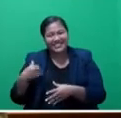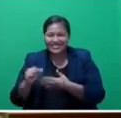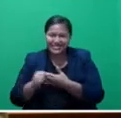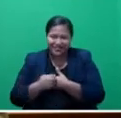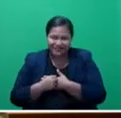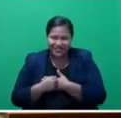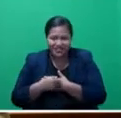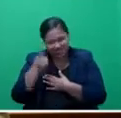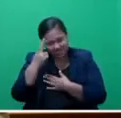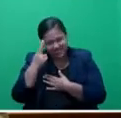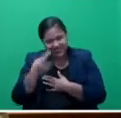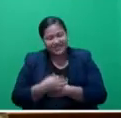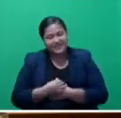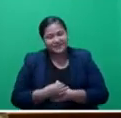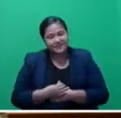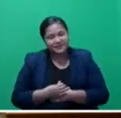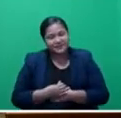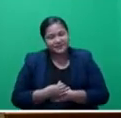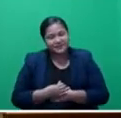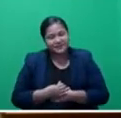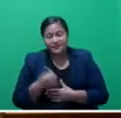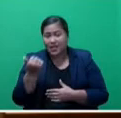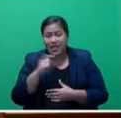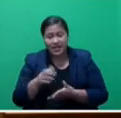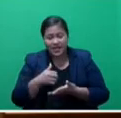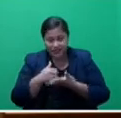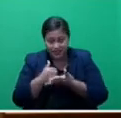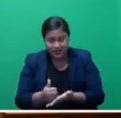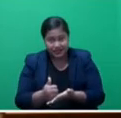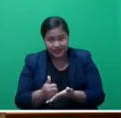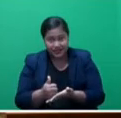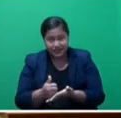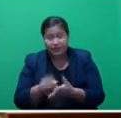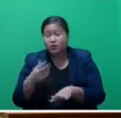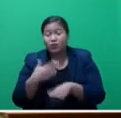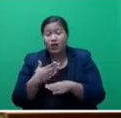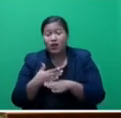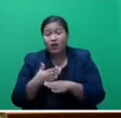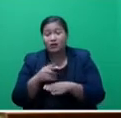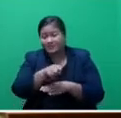potential hazards. Any assistance by way of remedial works in this